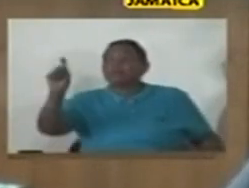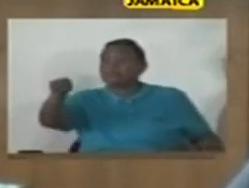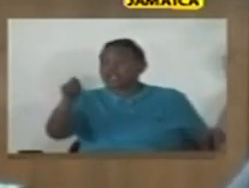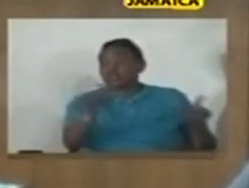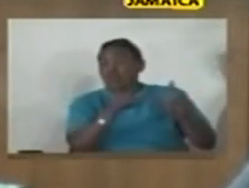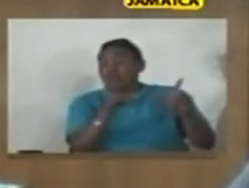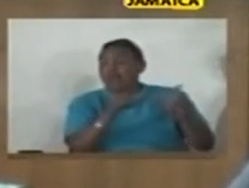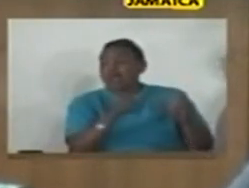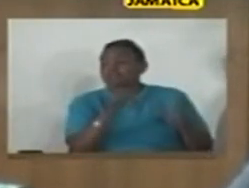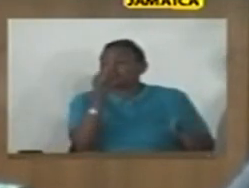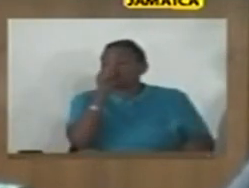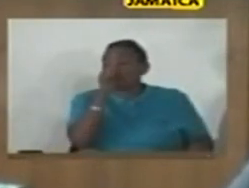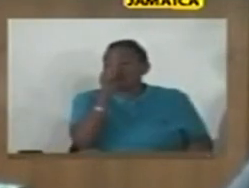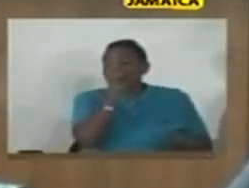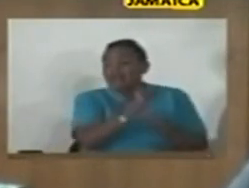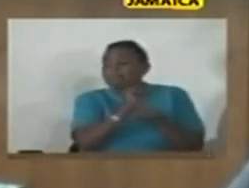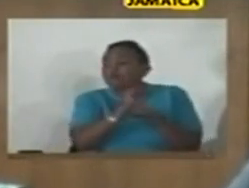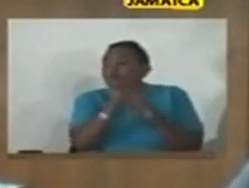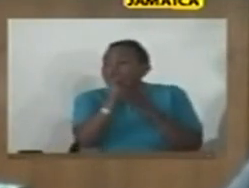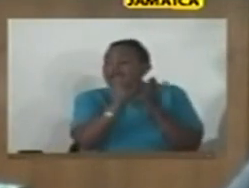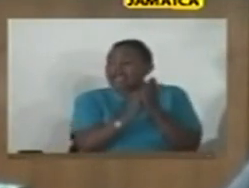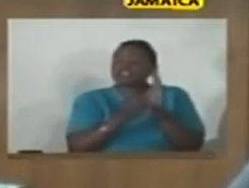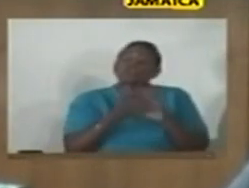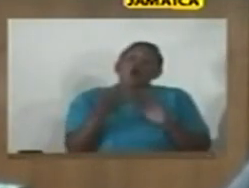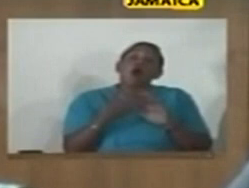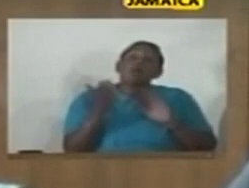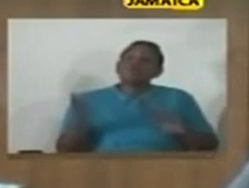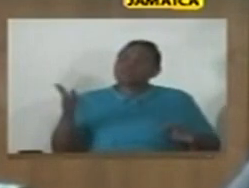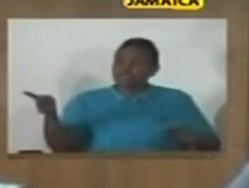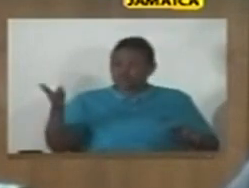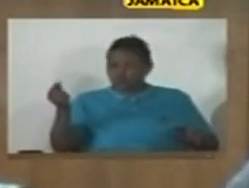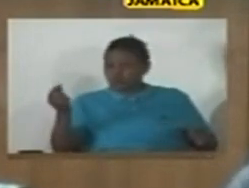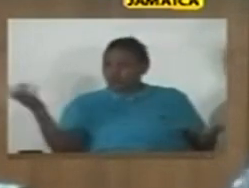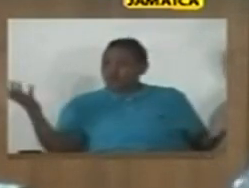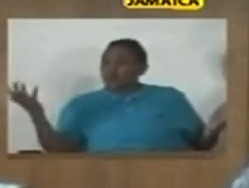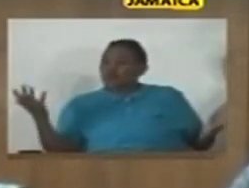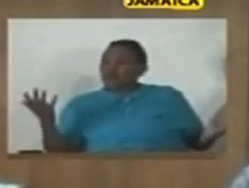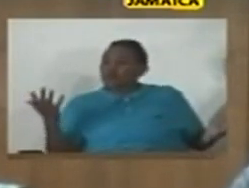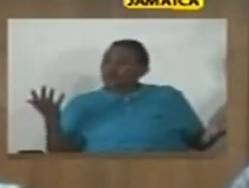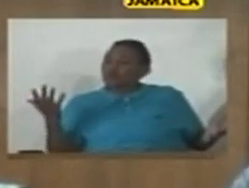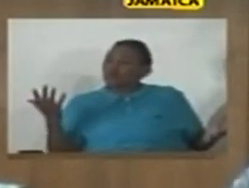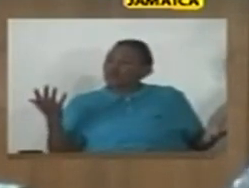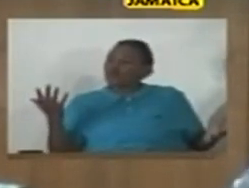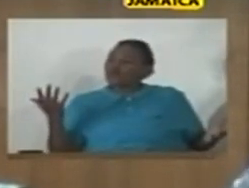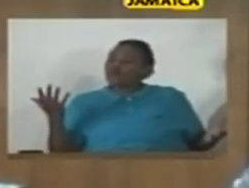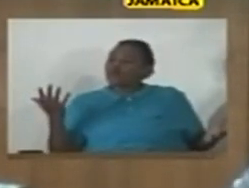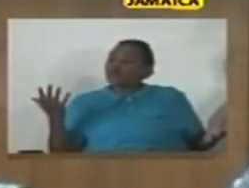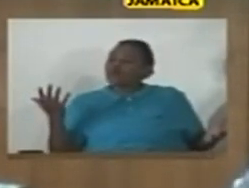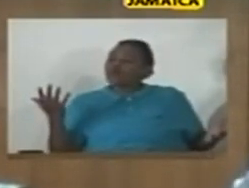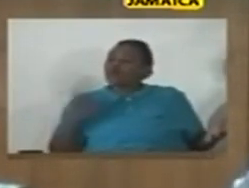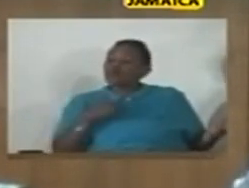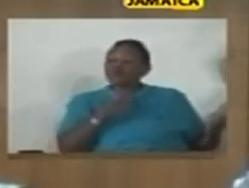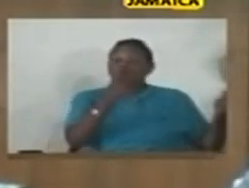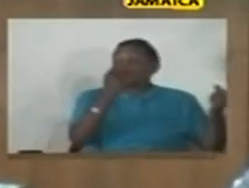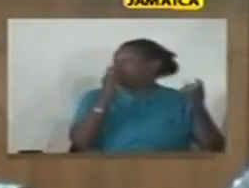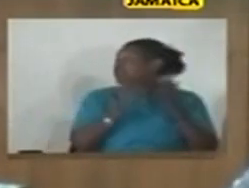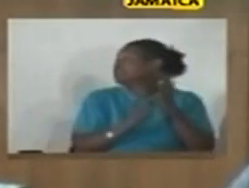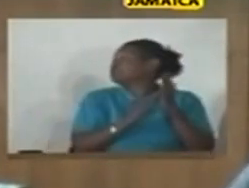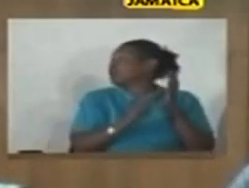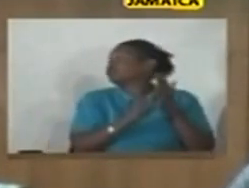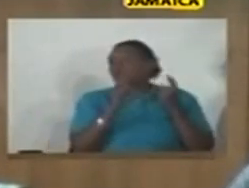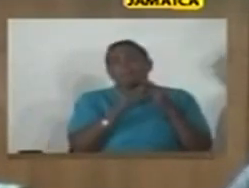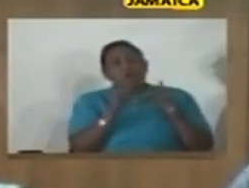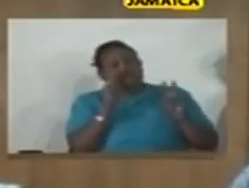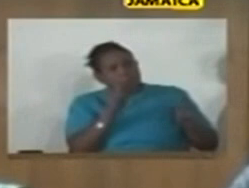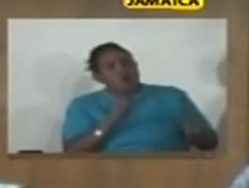license to private employment agency operators to conduct. We also continue to conduct inspections and to monitor